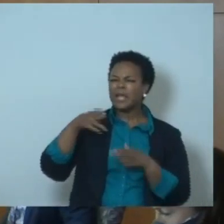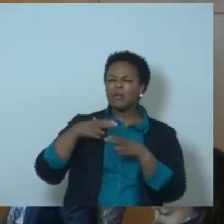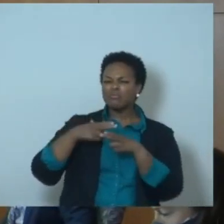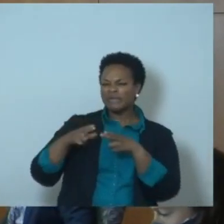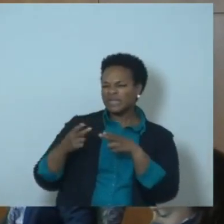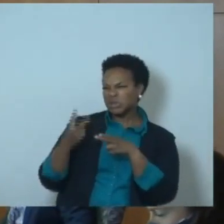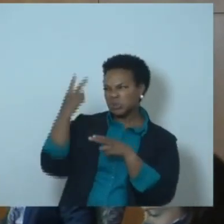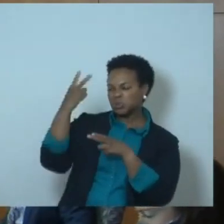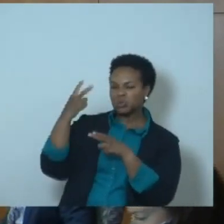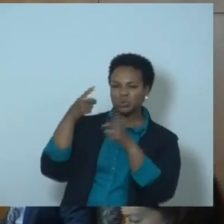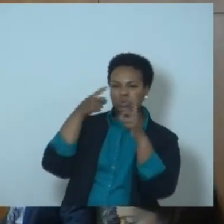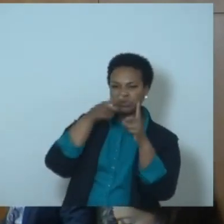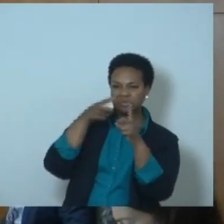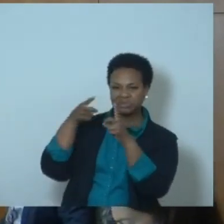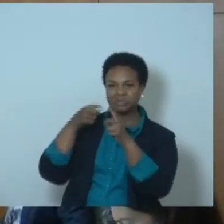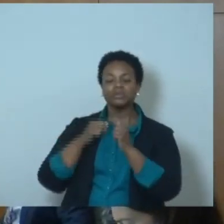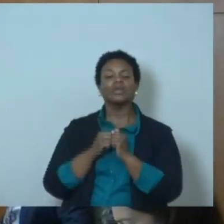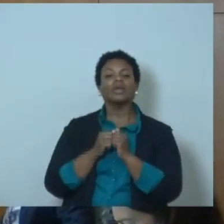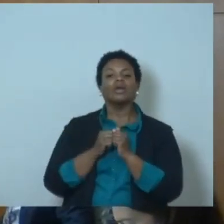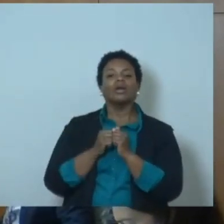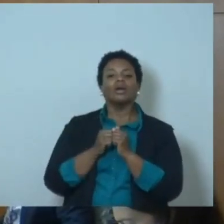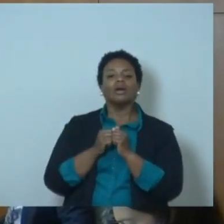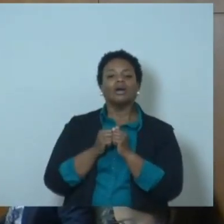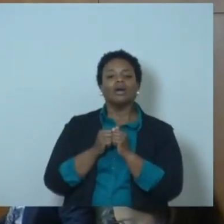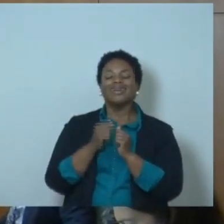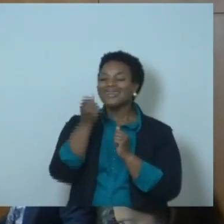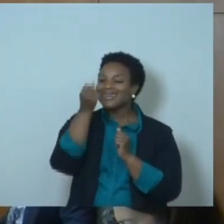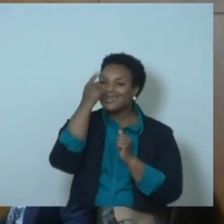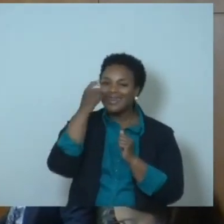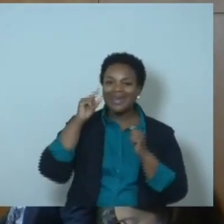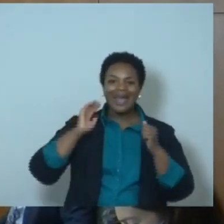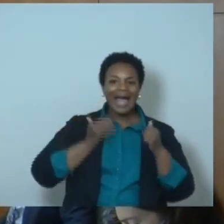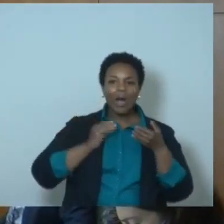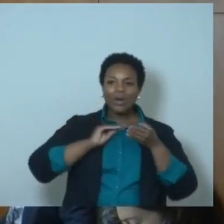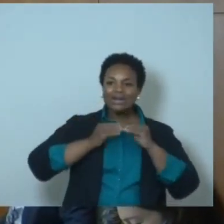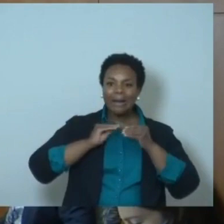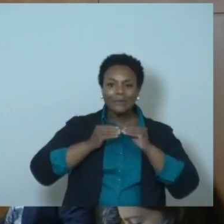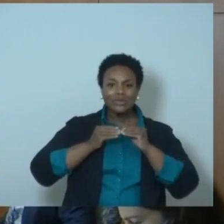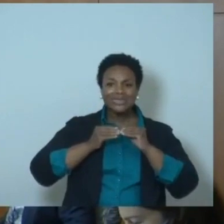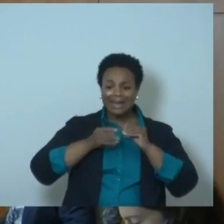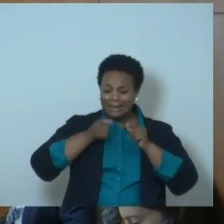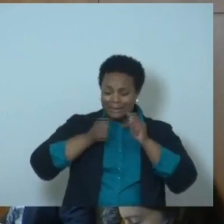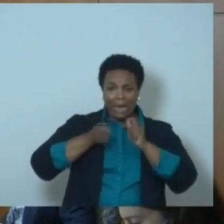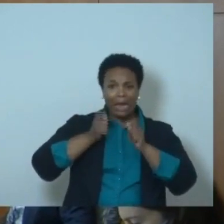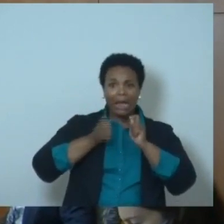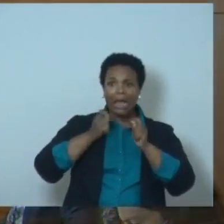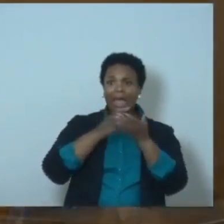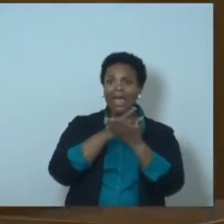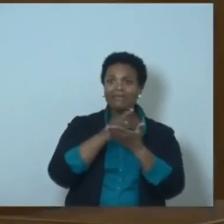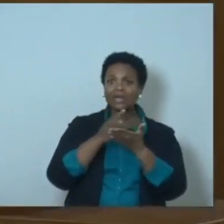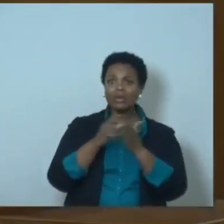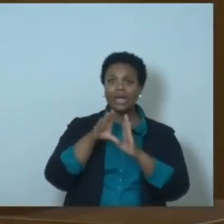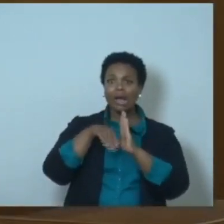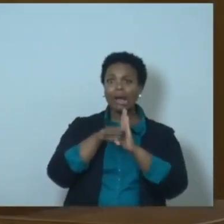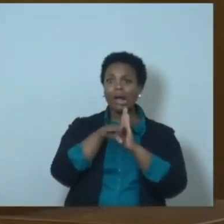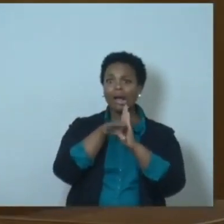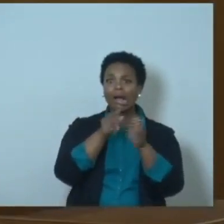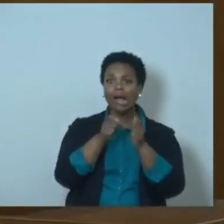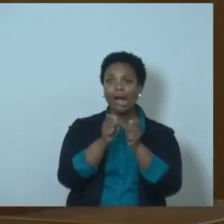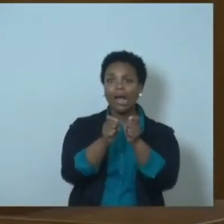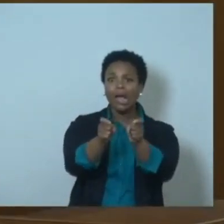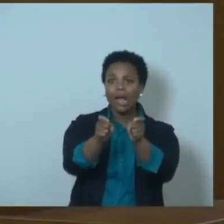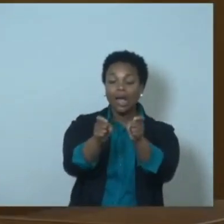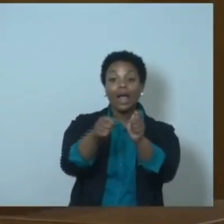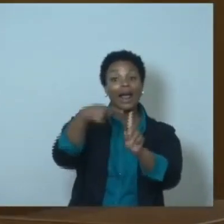is that this changes from week to week and month to month. And a month ago, folks in the southwest part of the state were saying, hey, we're